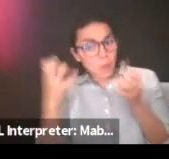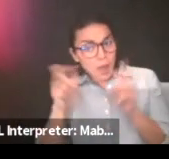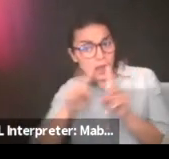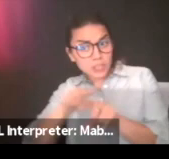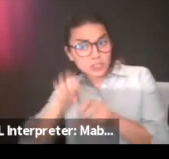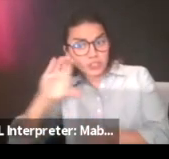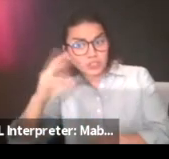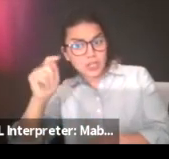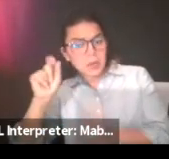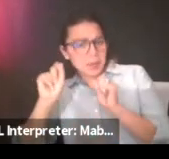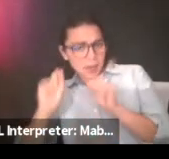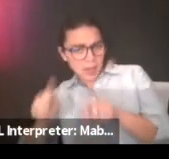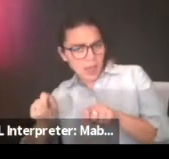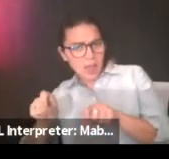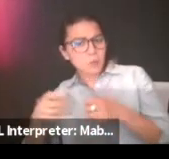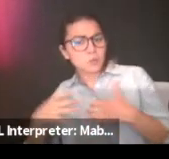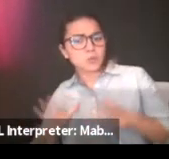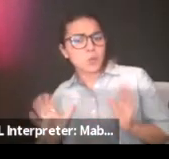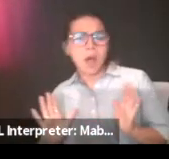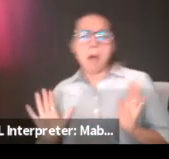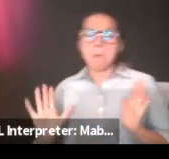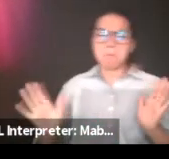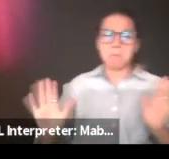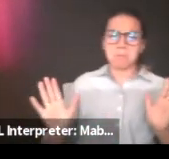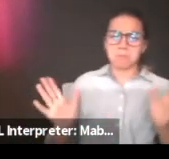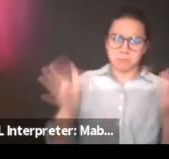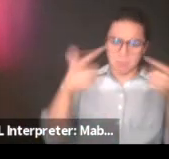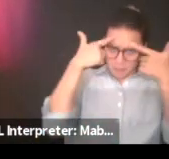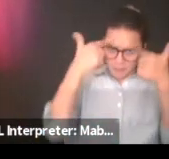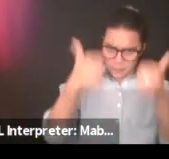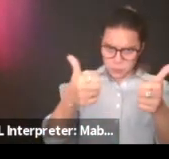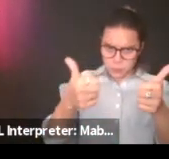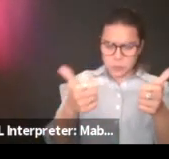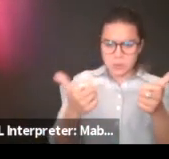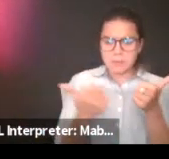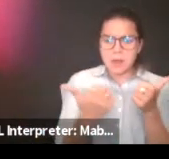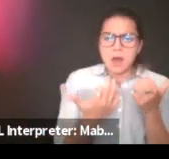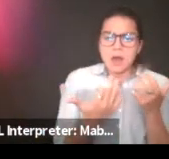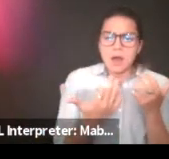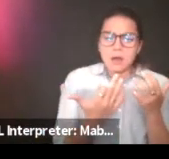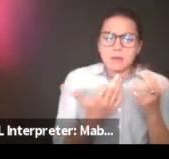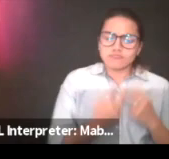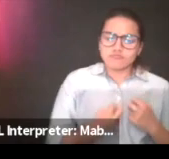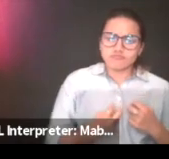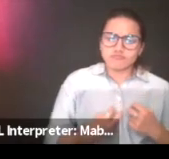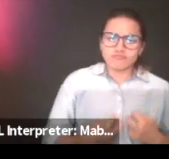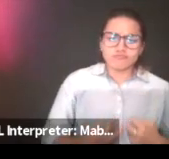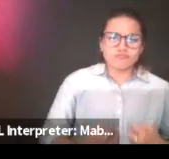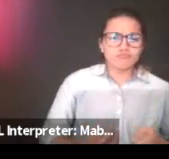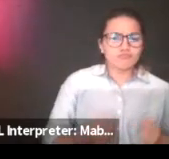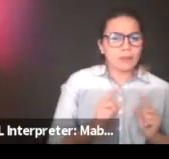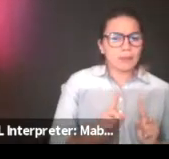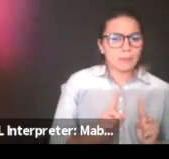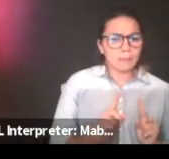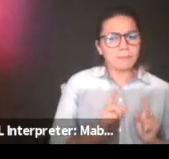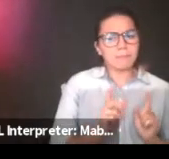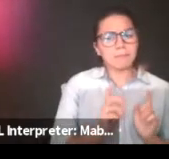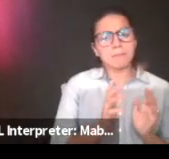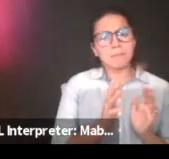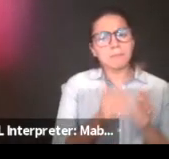and how might you live into it more? So I think I pass it on now to